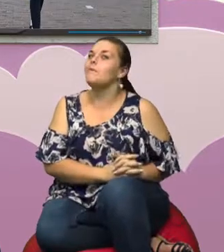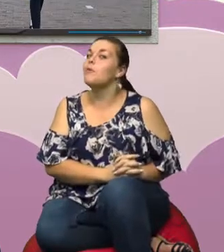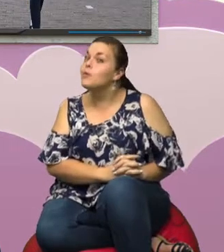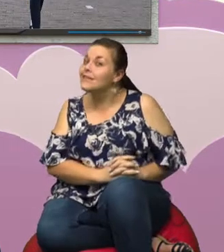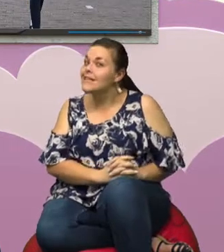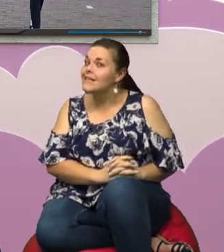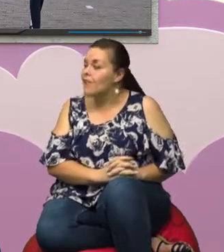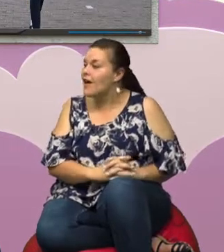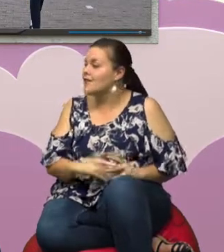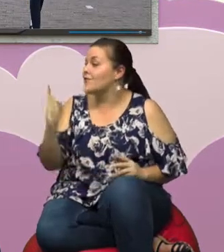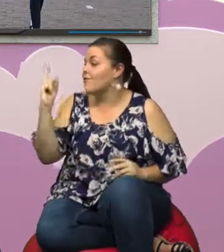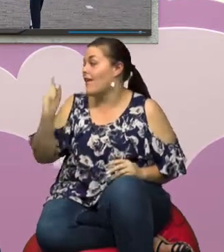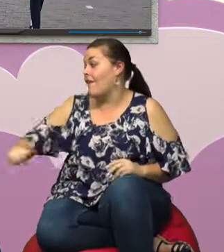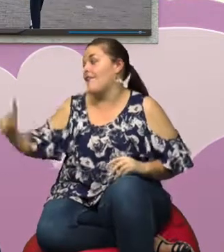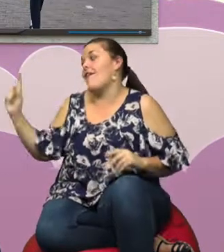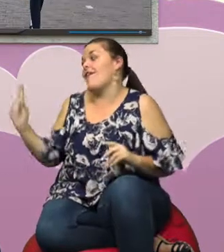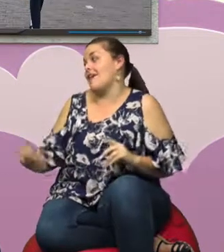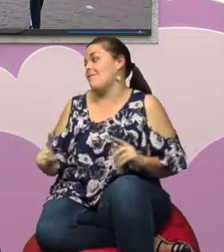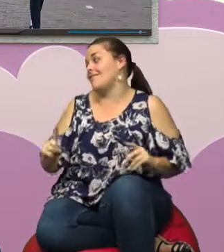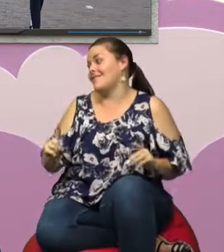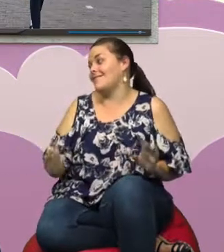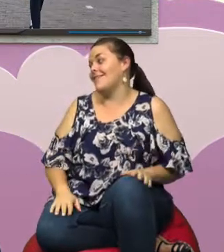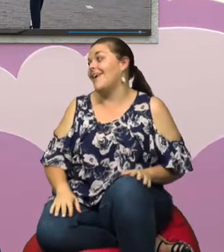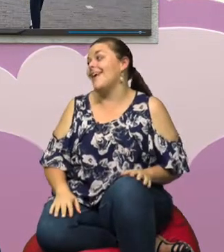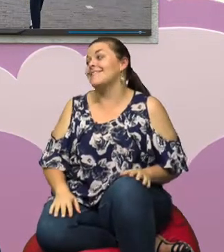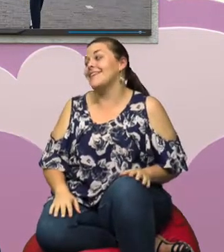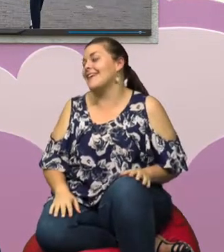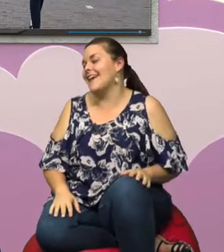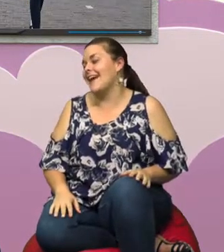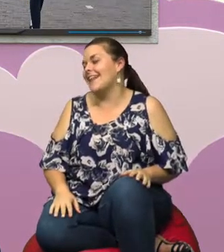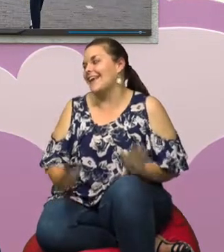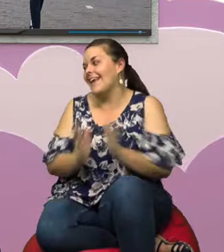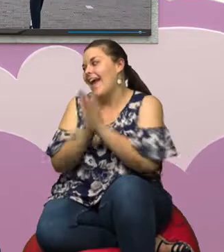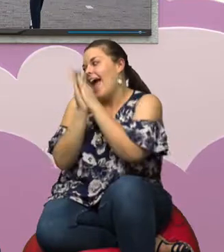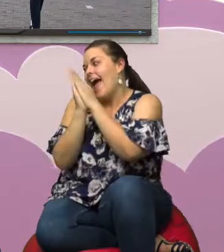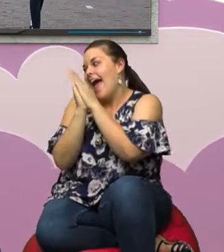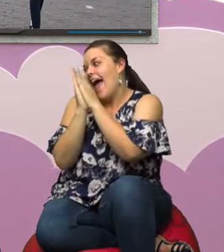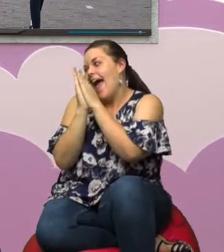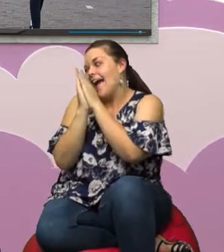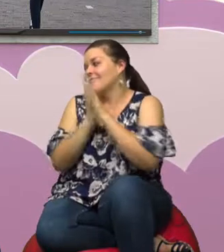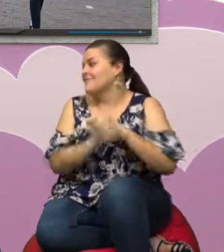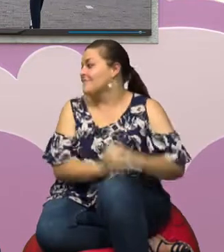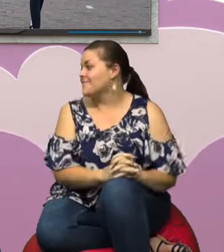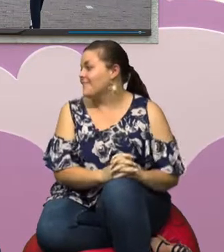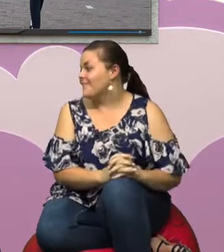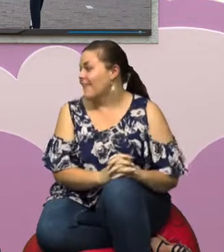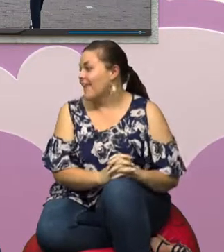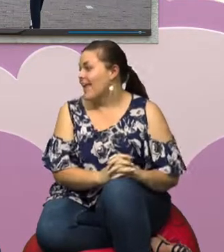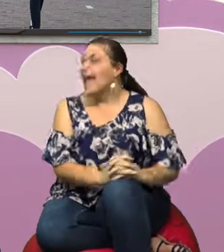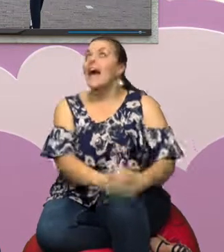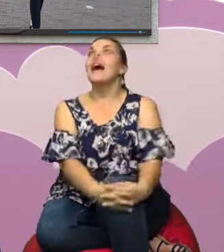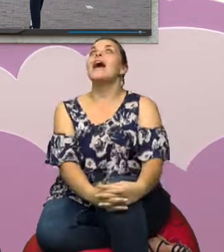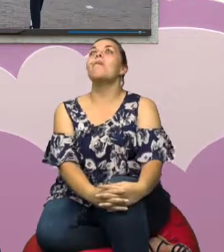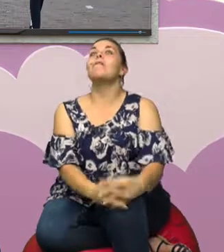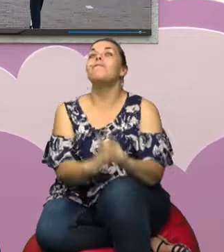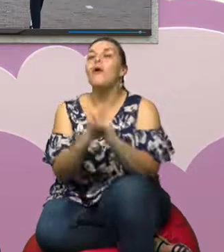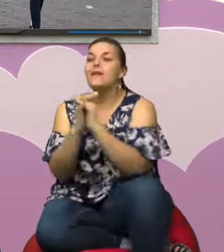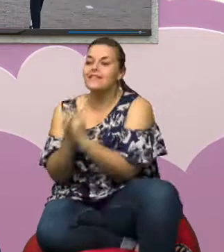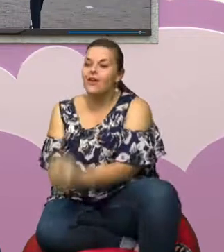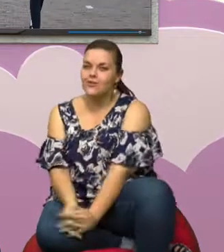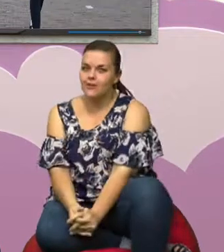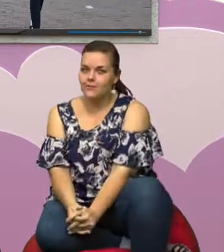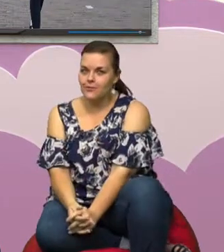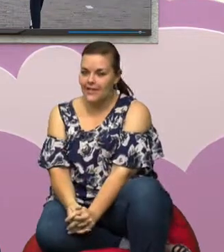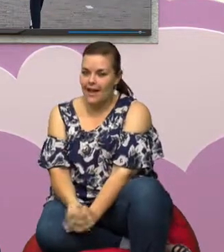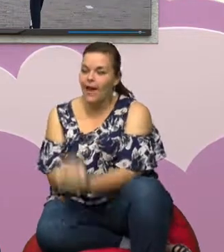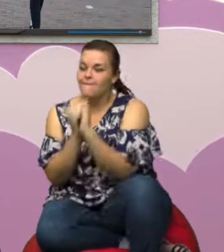and how important it is for us to love our neighbors. Okay. Exactly. So what song are we going to sing? Before we